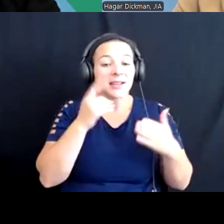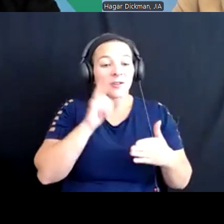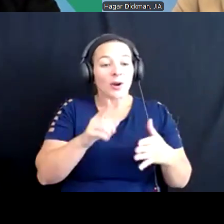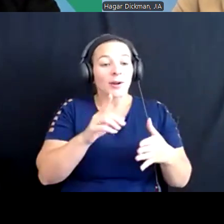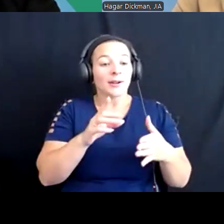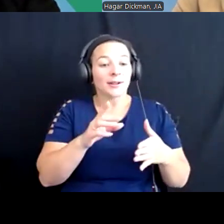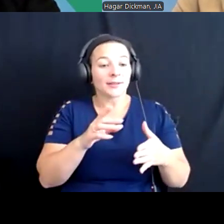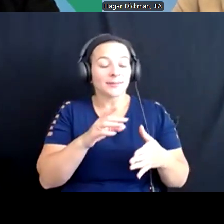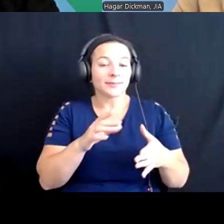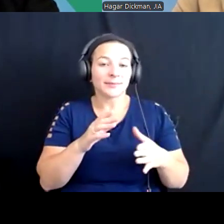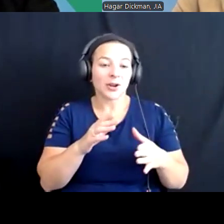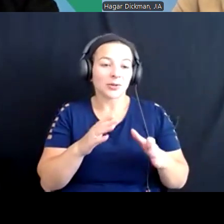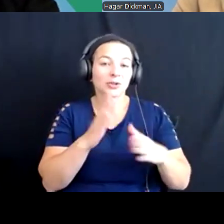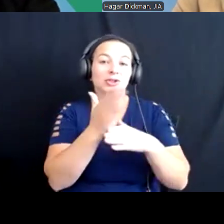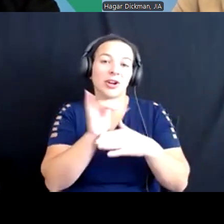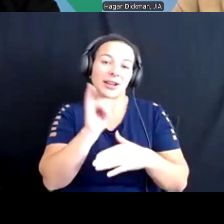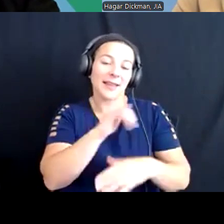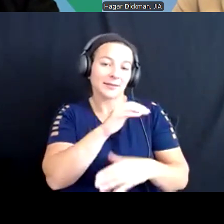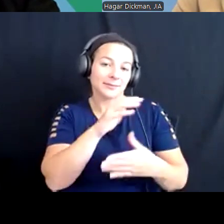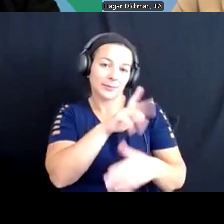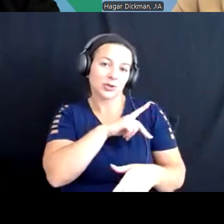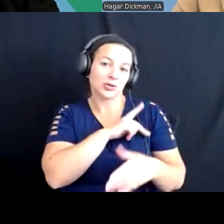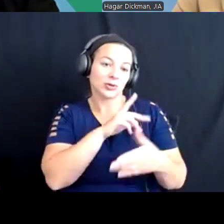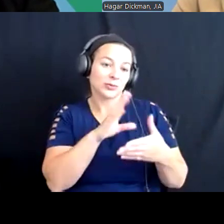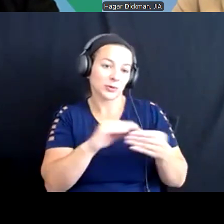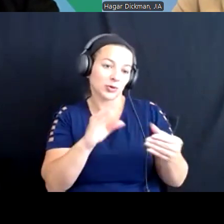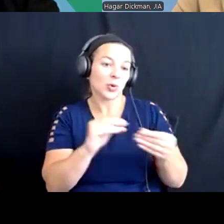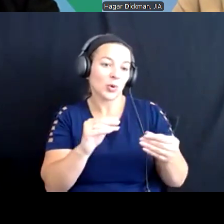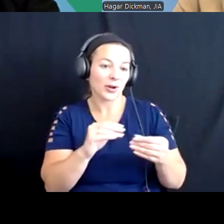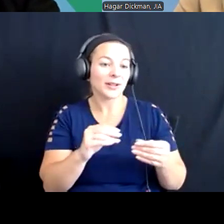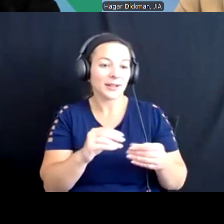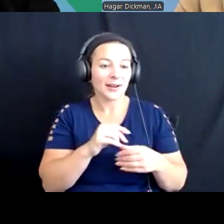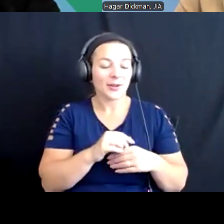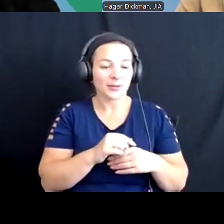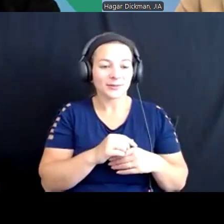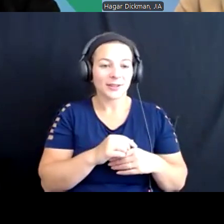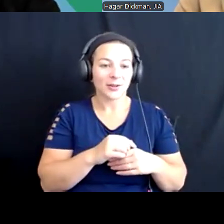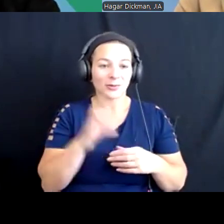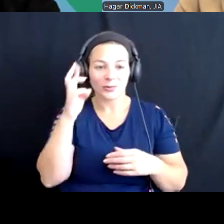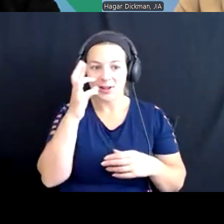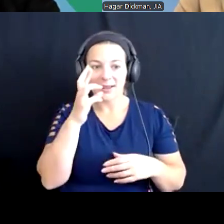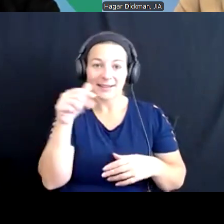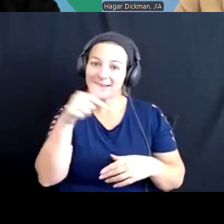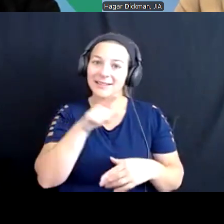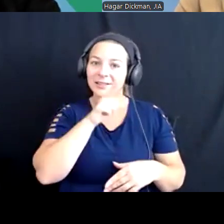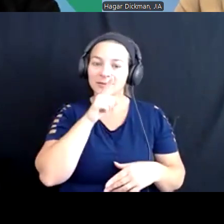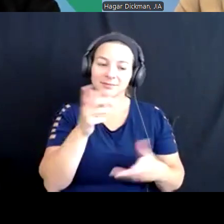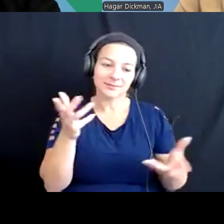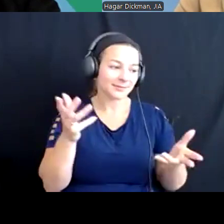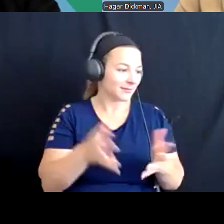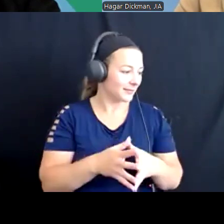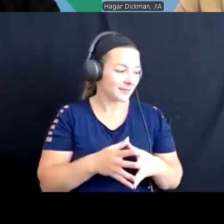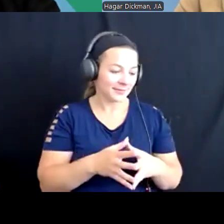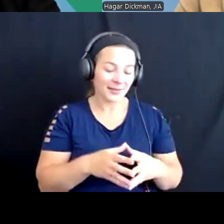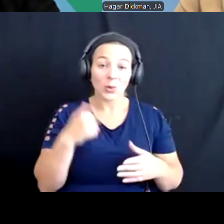bringing the personal individual into your remarks and rooting us in the fact that,